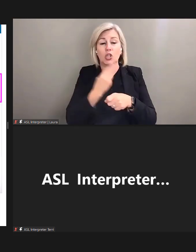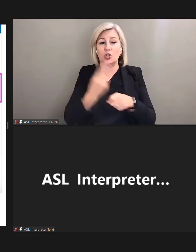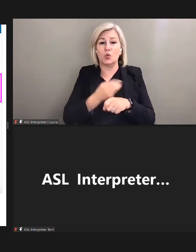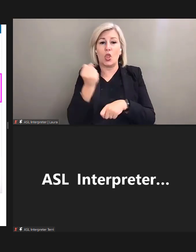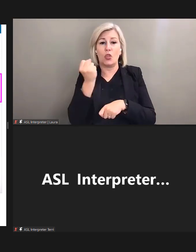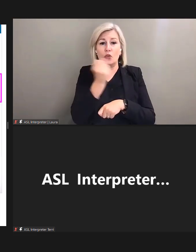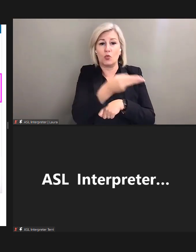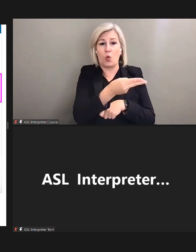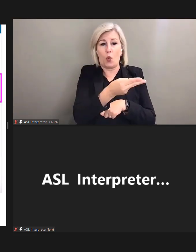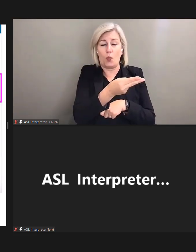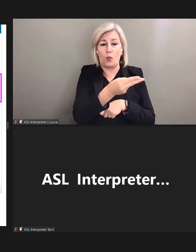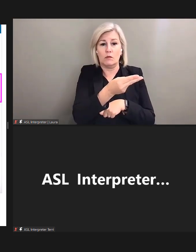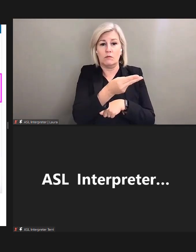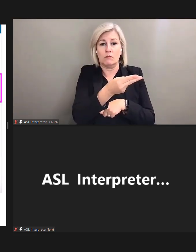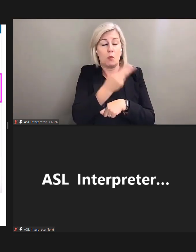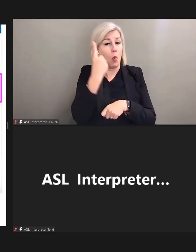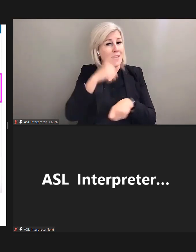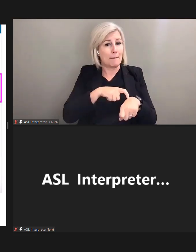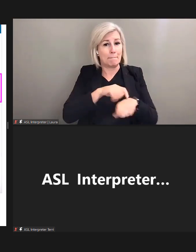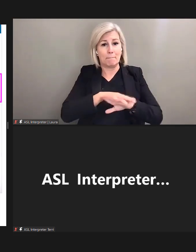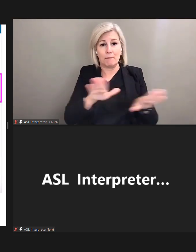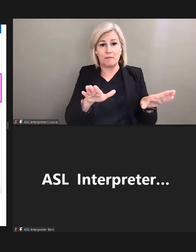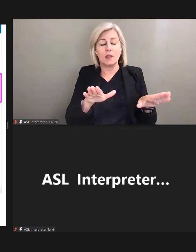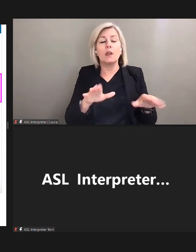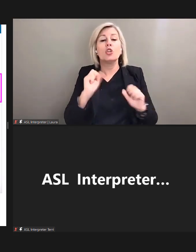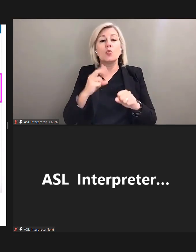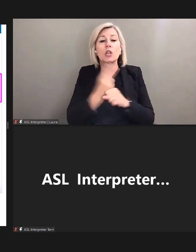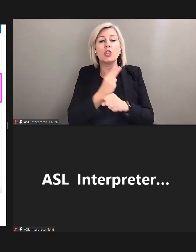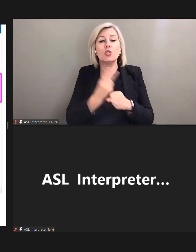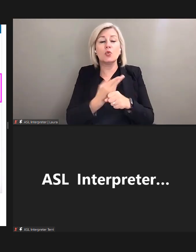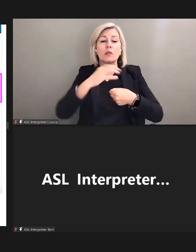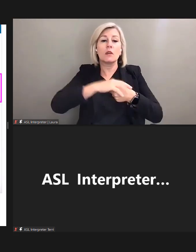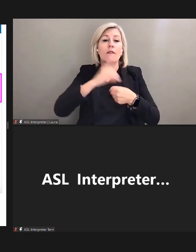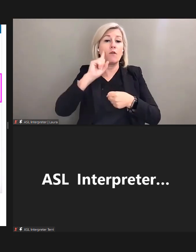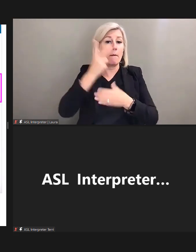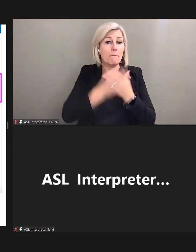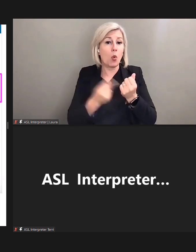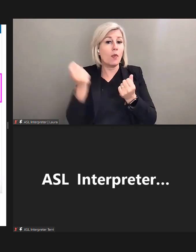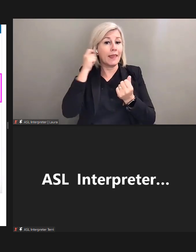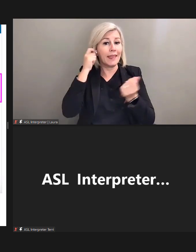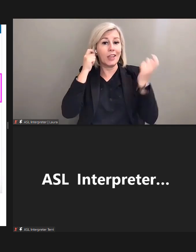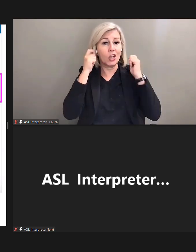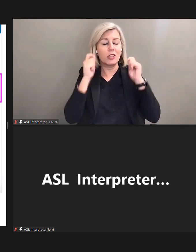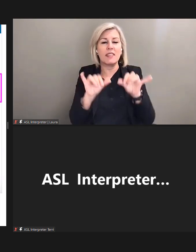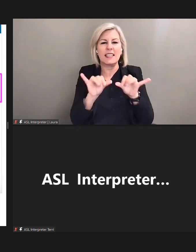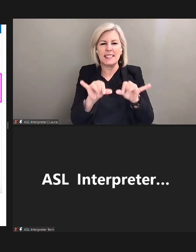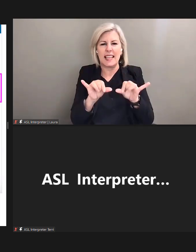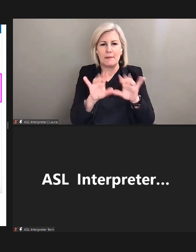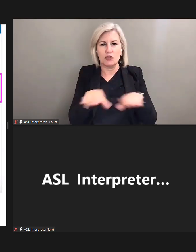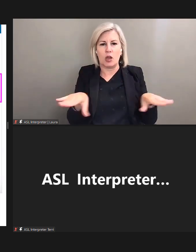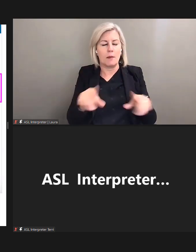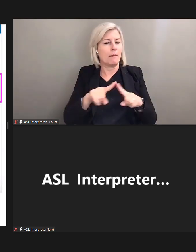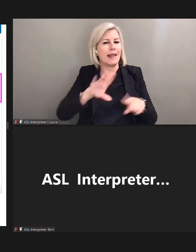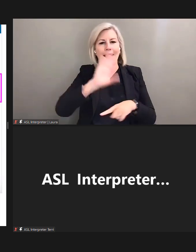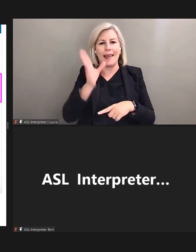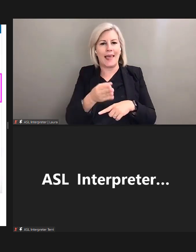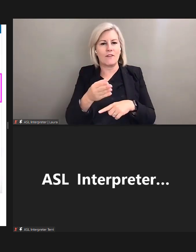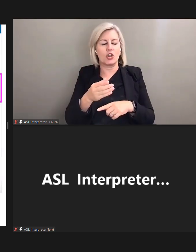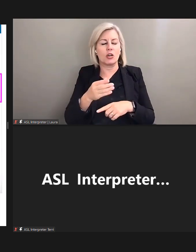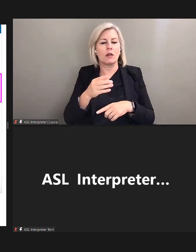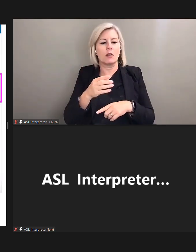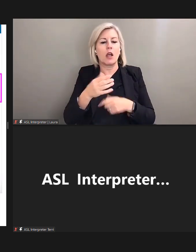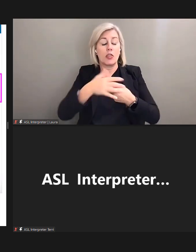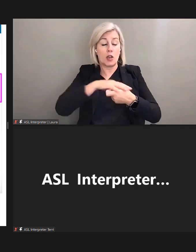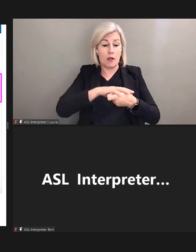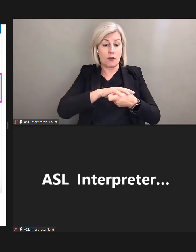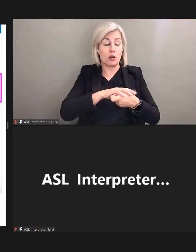disposable only. You can use the same probe cover for both ears of the same child, but never the same probe cover